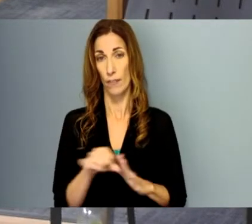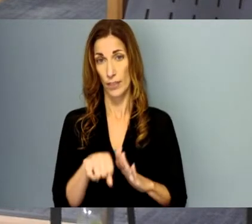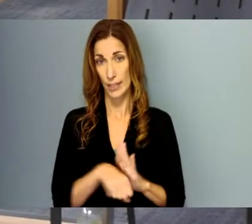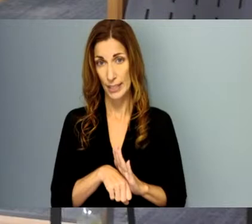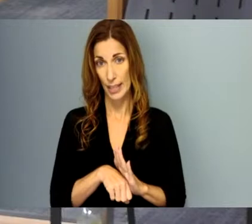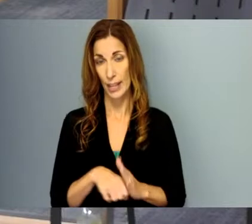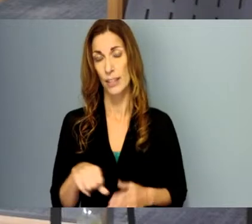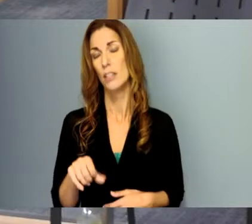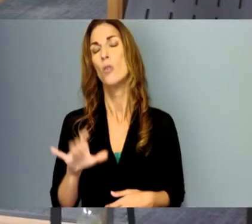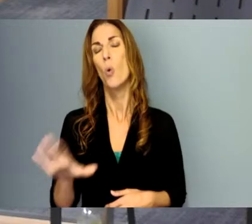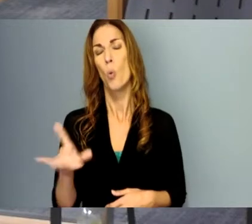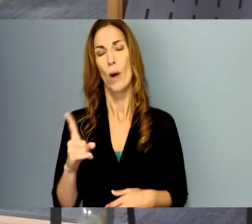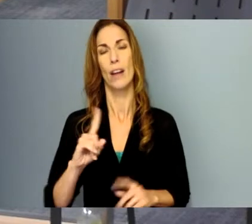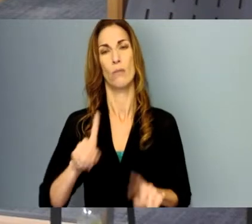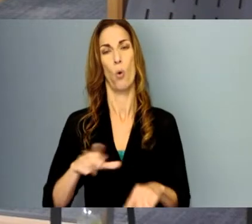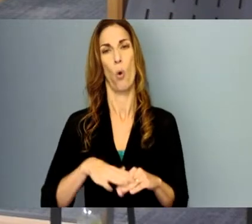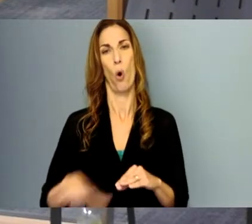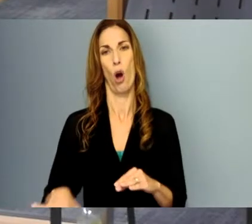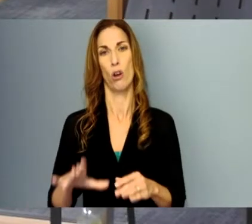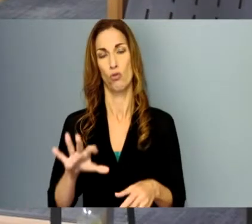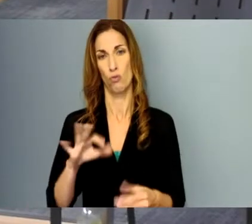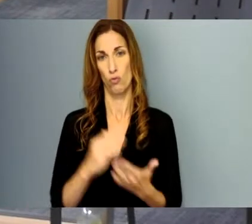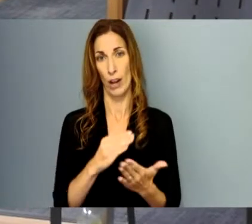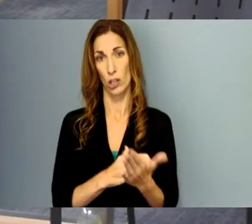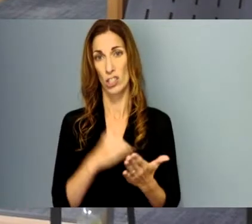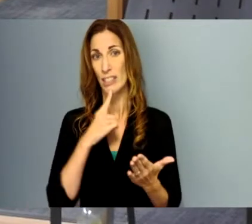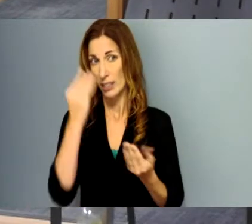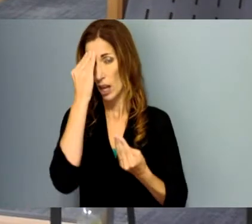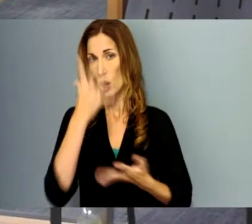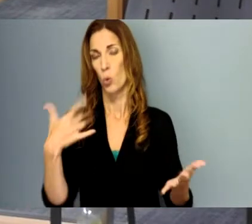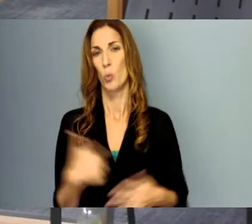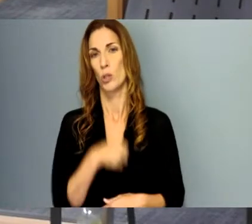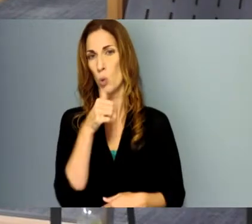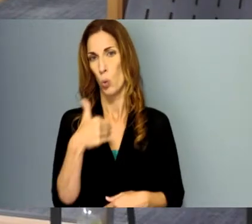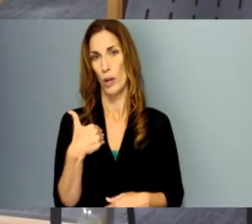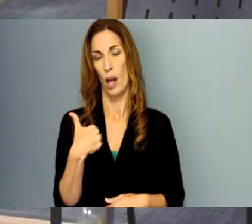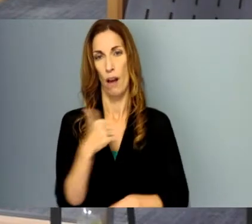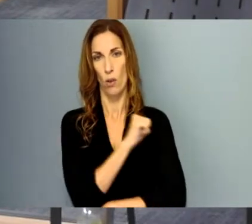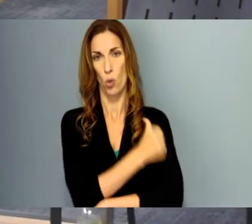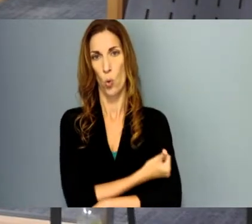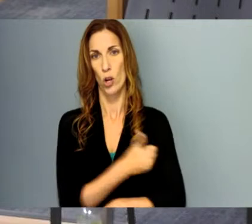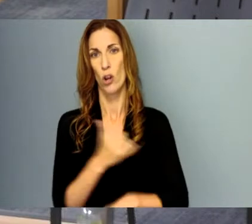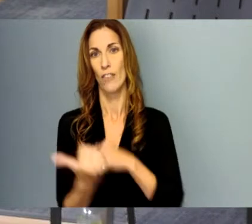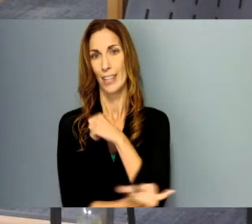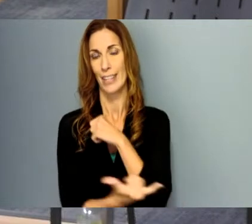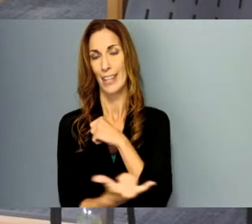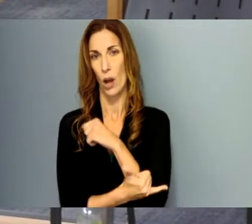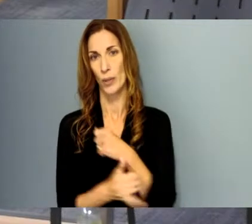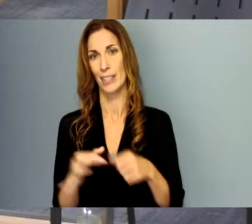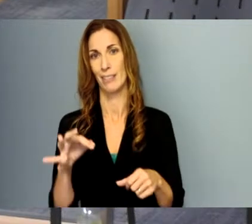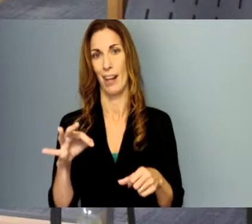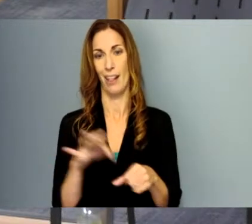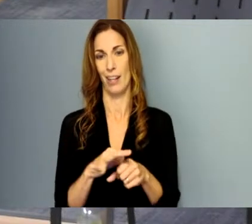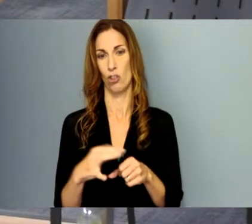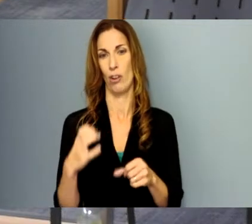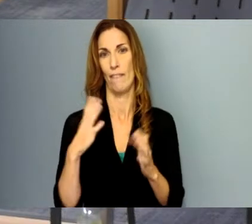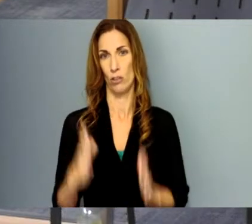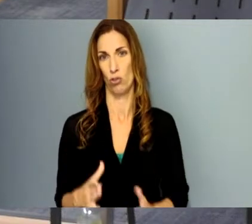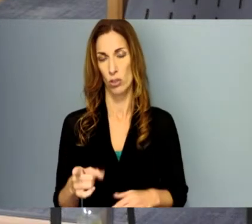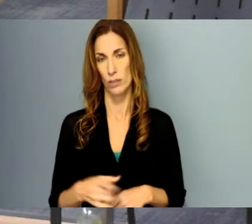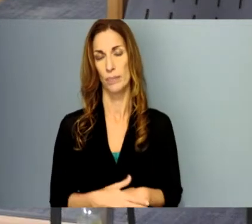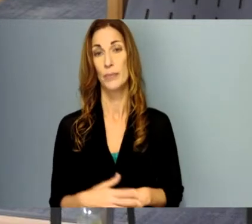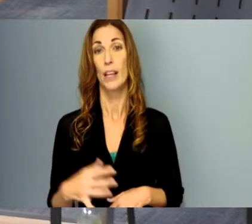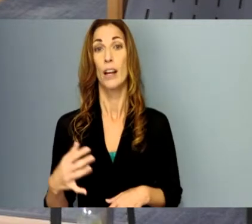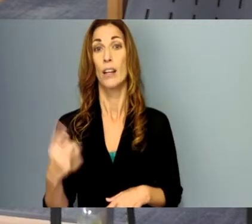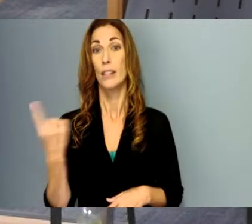Raffensperger, went on record stating that they do not have authority over county election officials. While